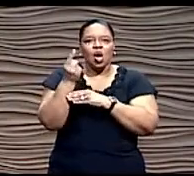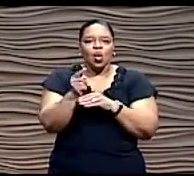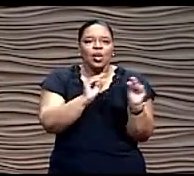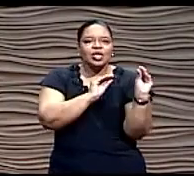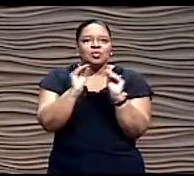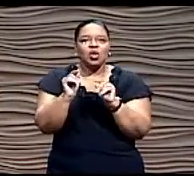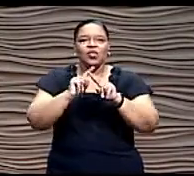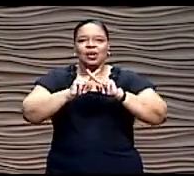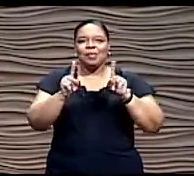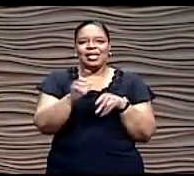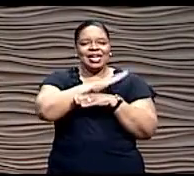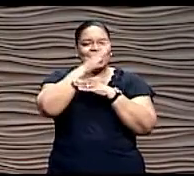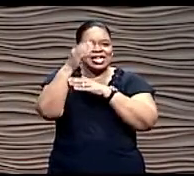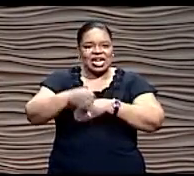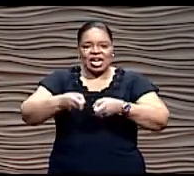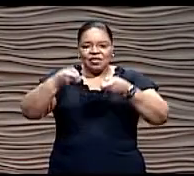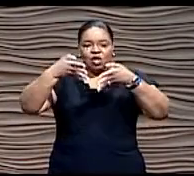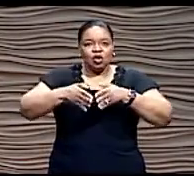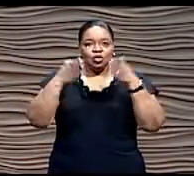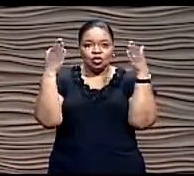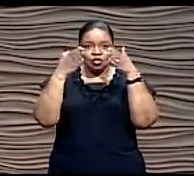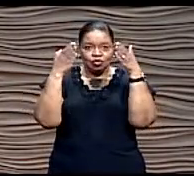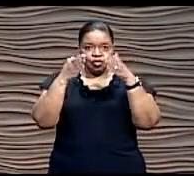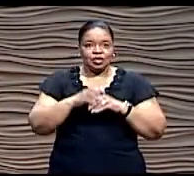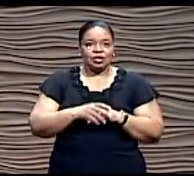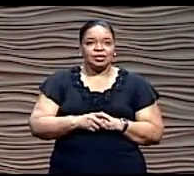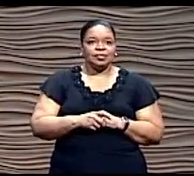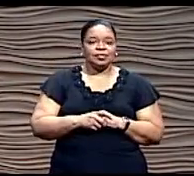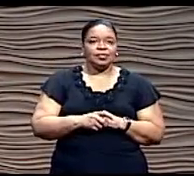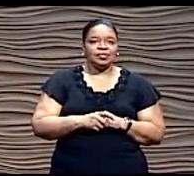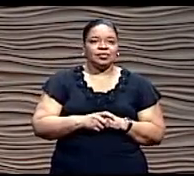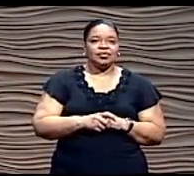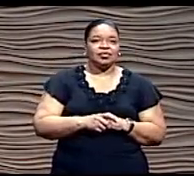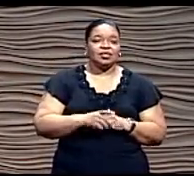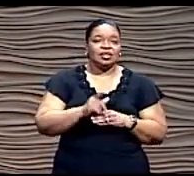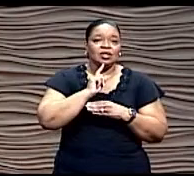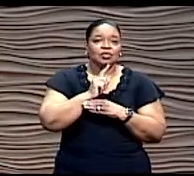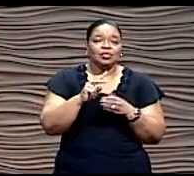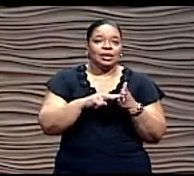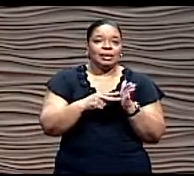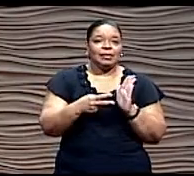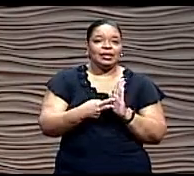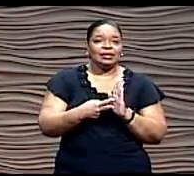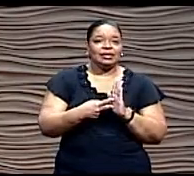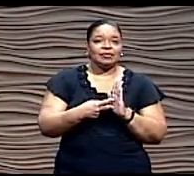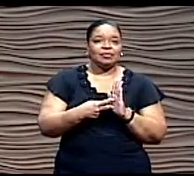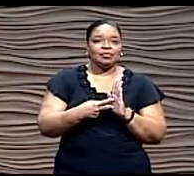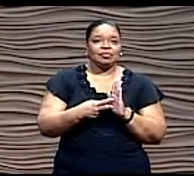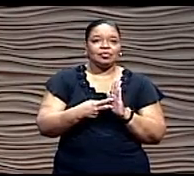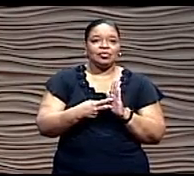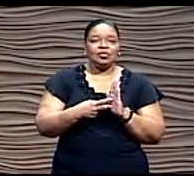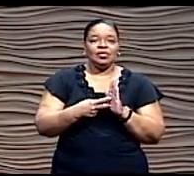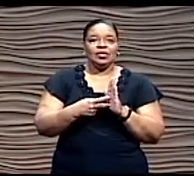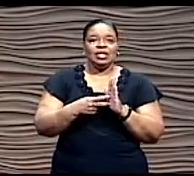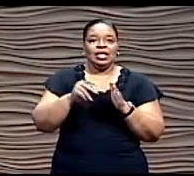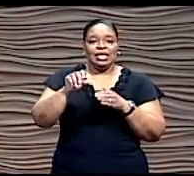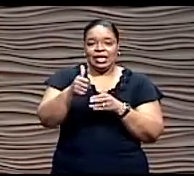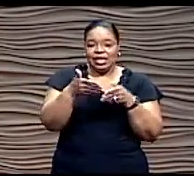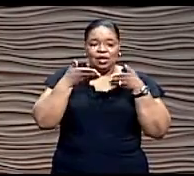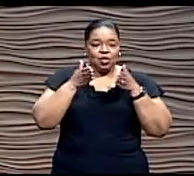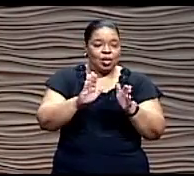it never loses orientation. It just simply means that however you turn